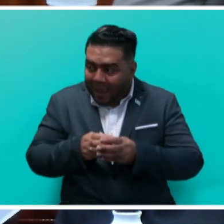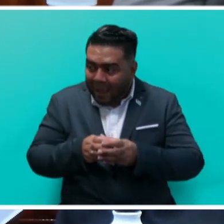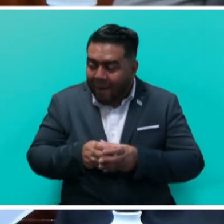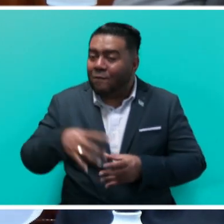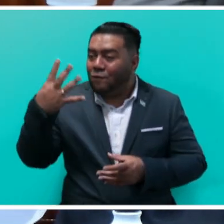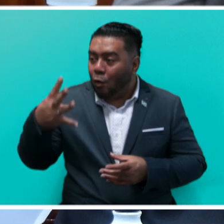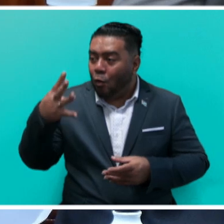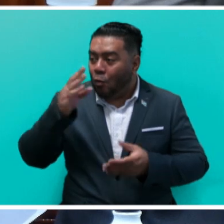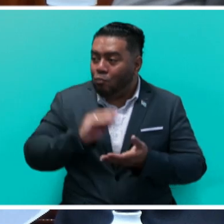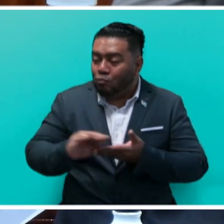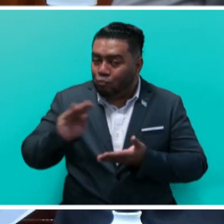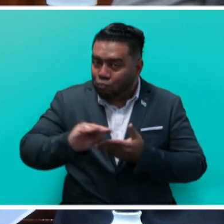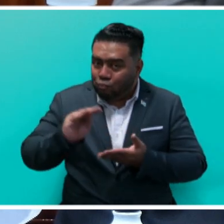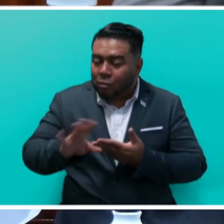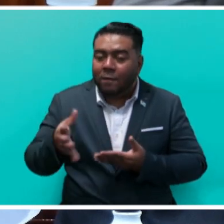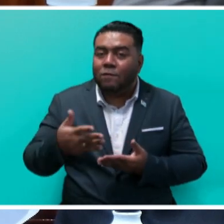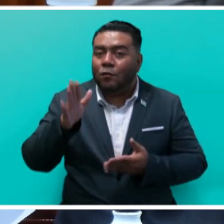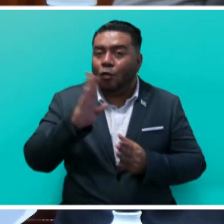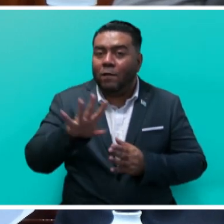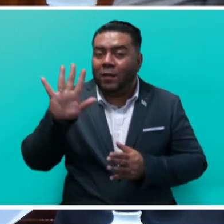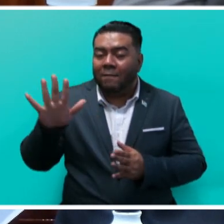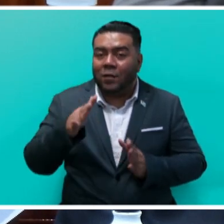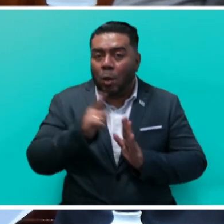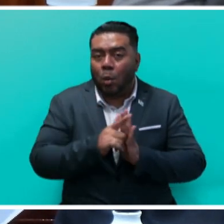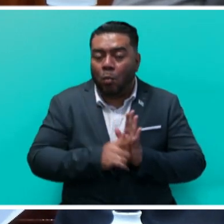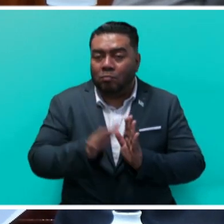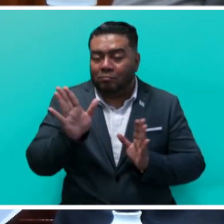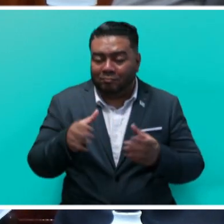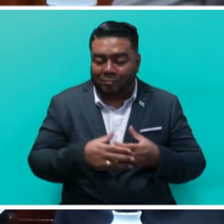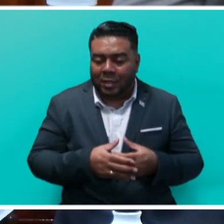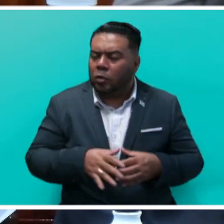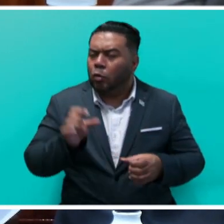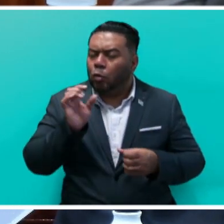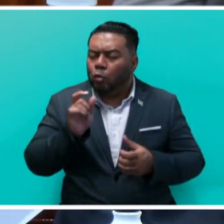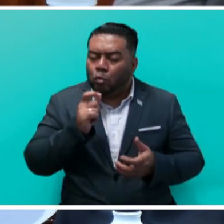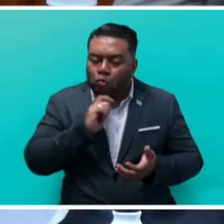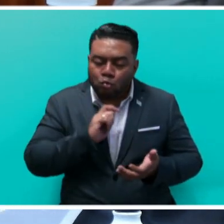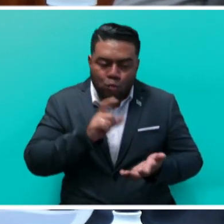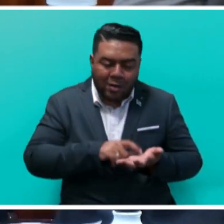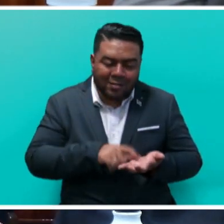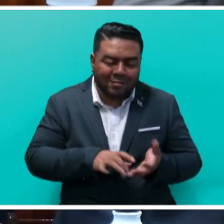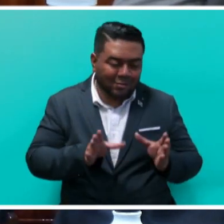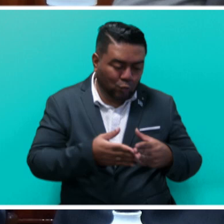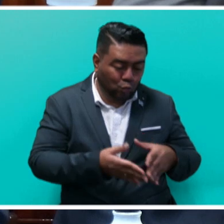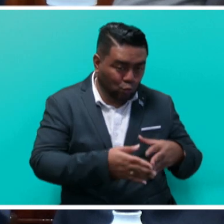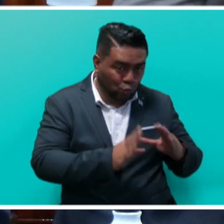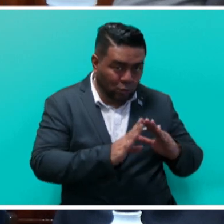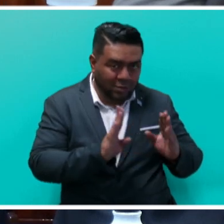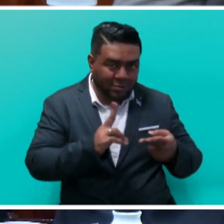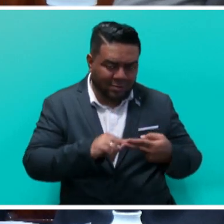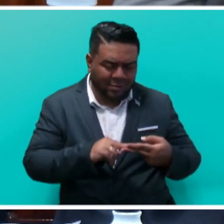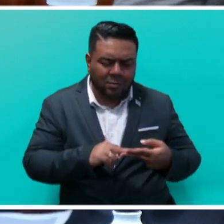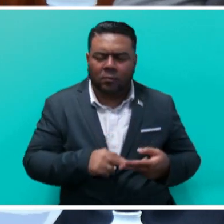4 credit institutions, 45 law firms, 4 credit unions, and a range of other secured parties, including finance companies,